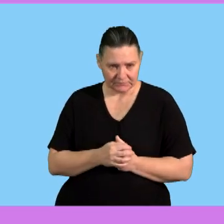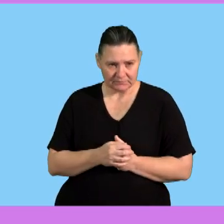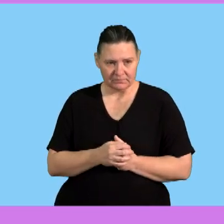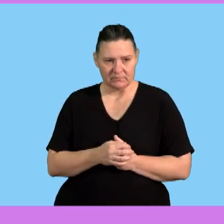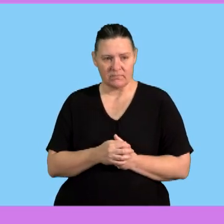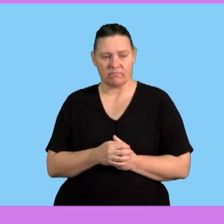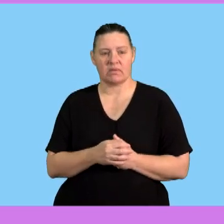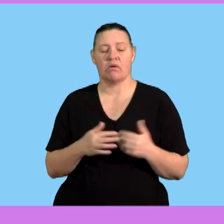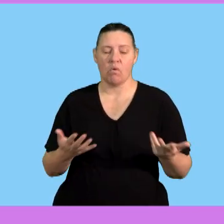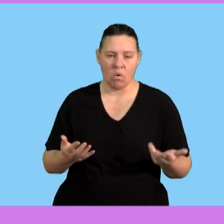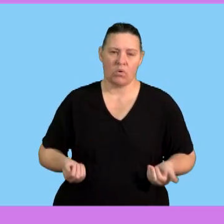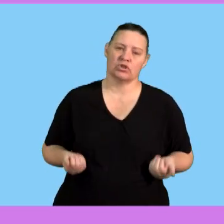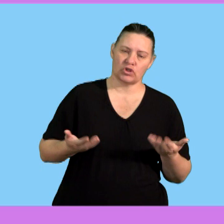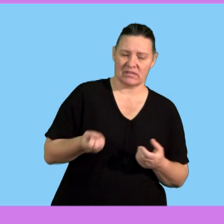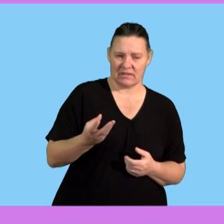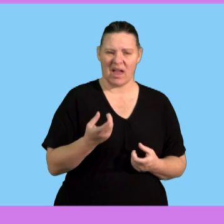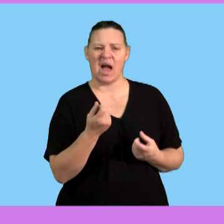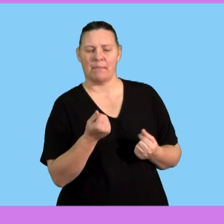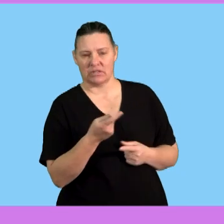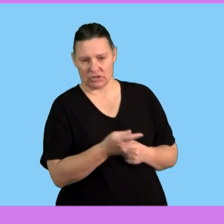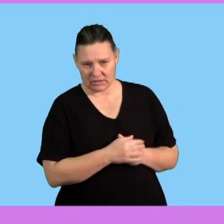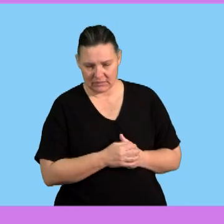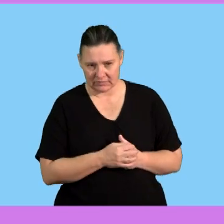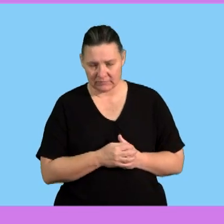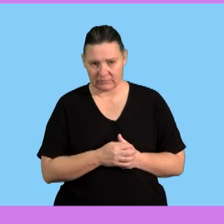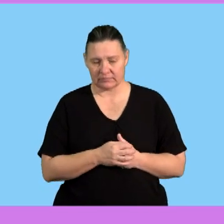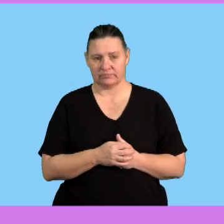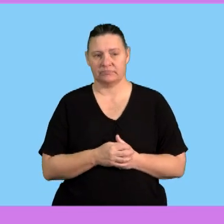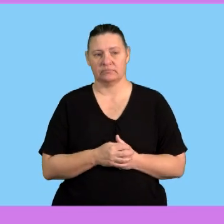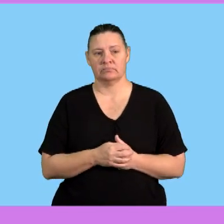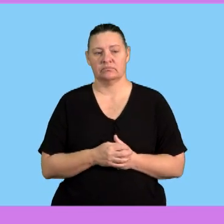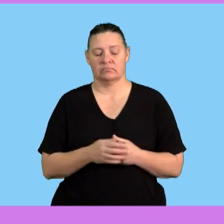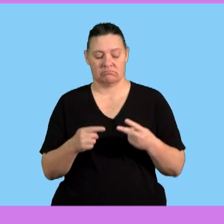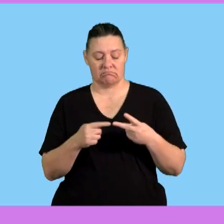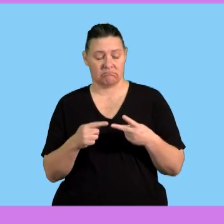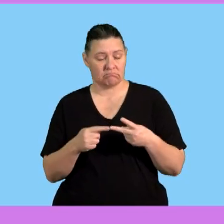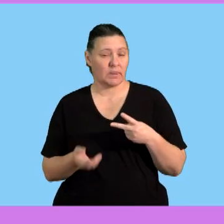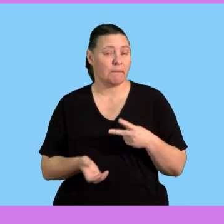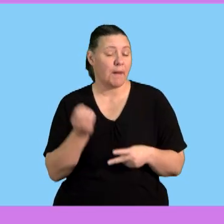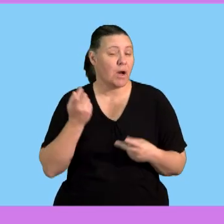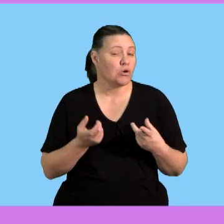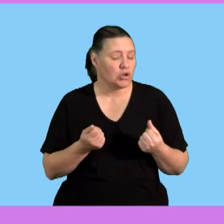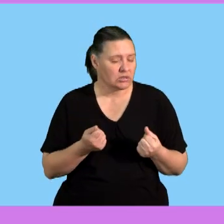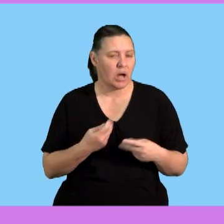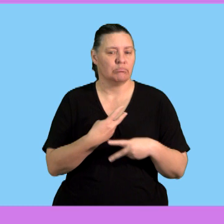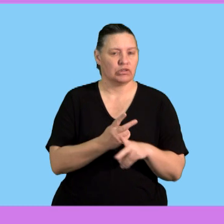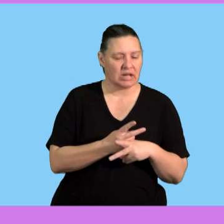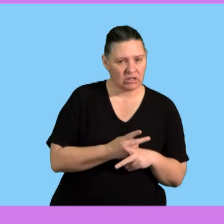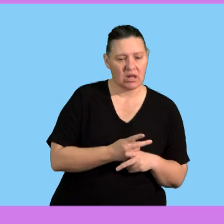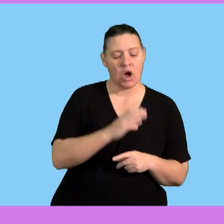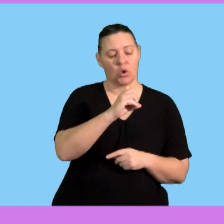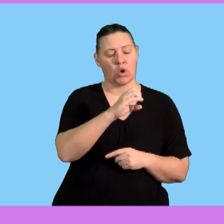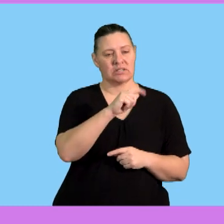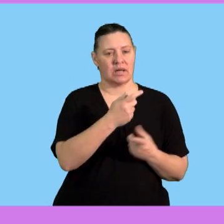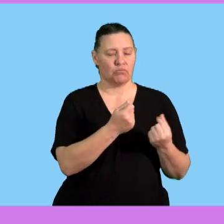an item or rendering a service in the context of a small business. Determine the cost of production and